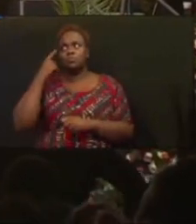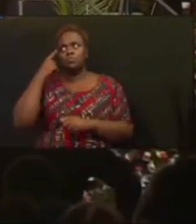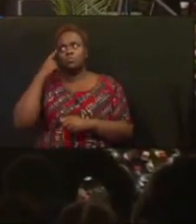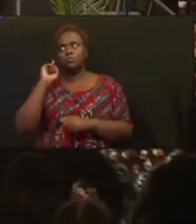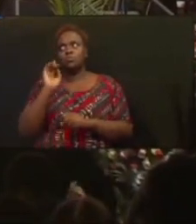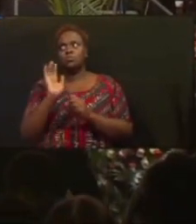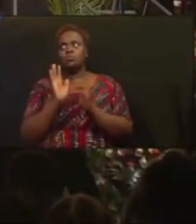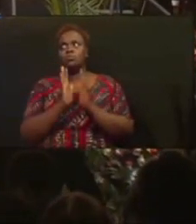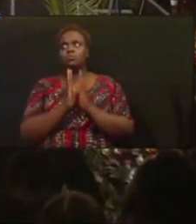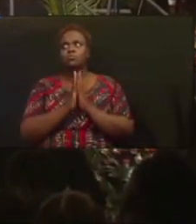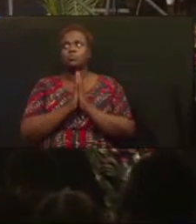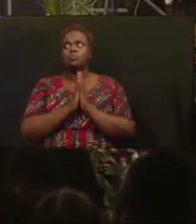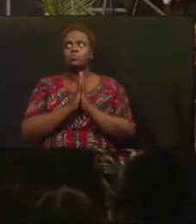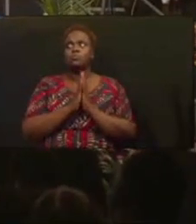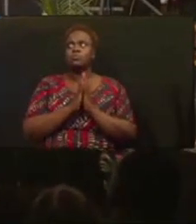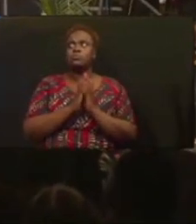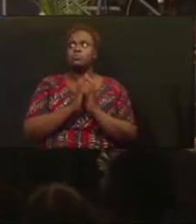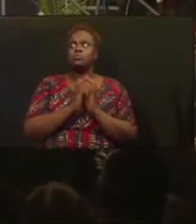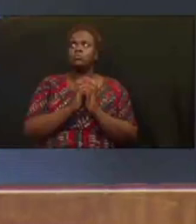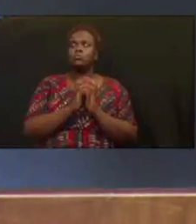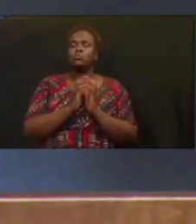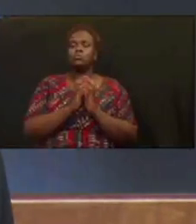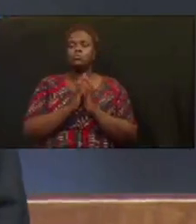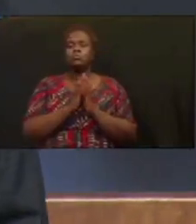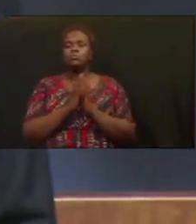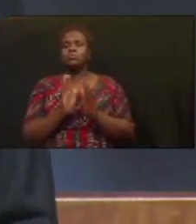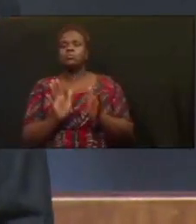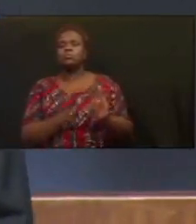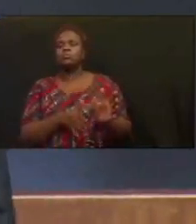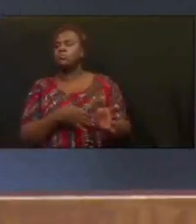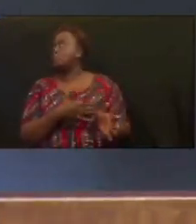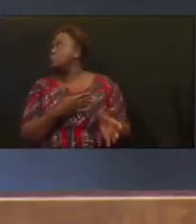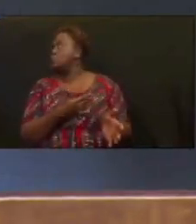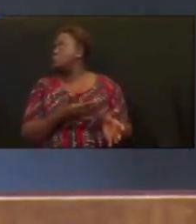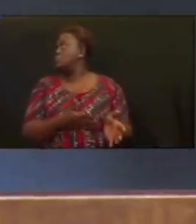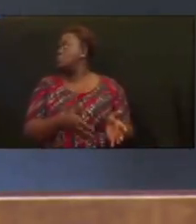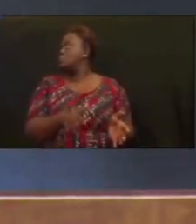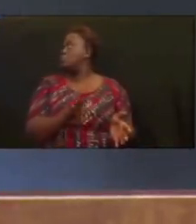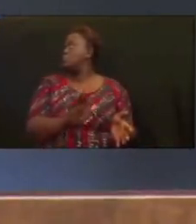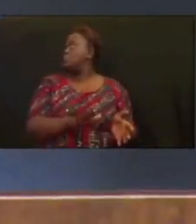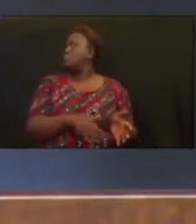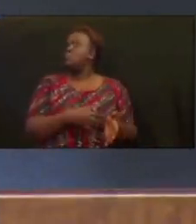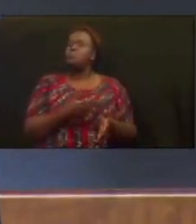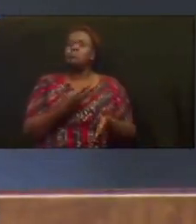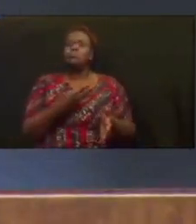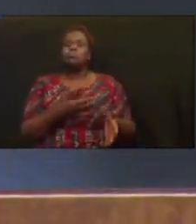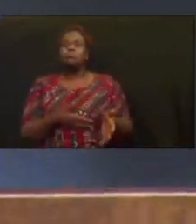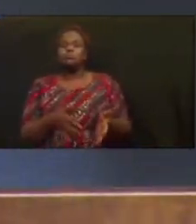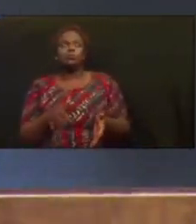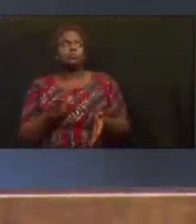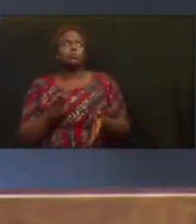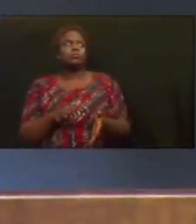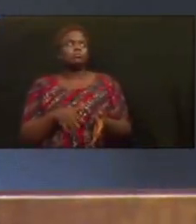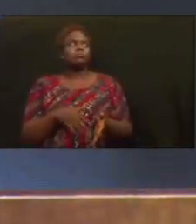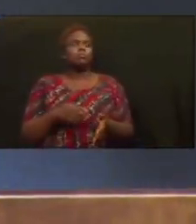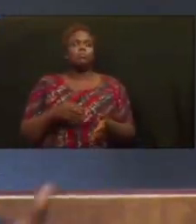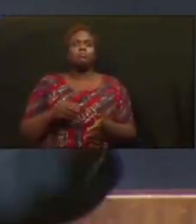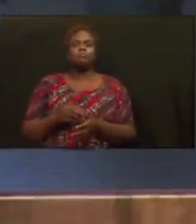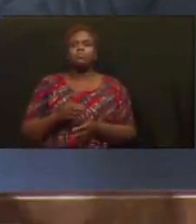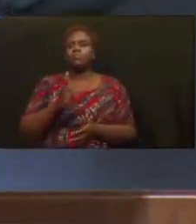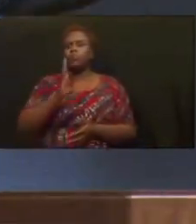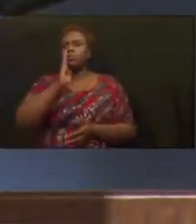In my life, be glorified,